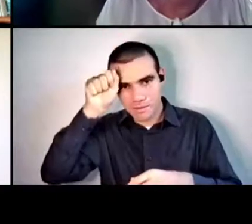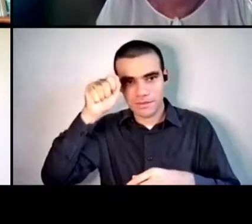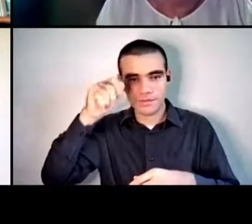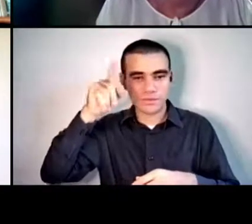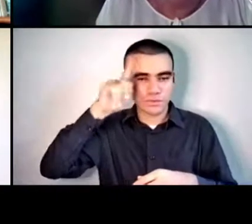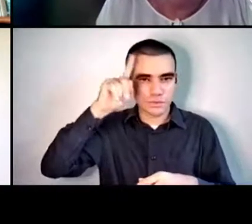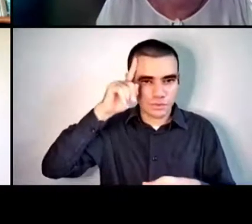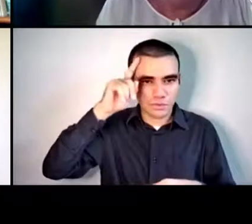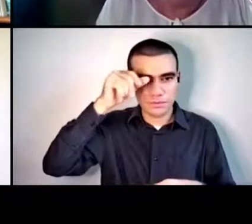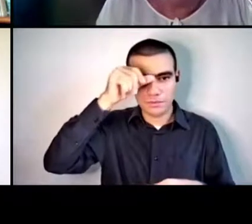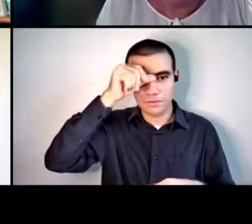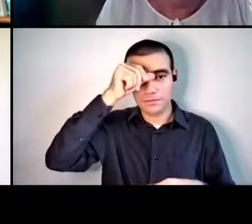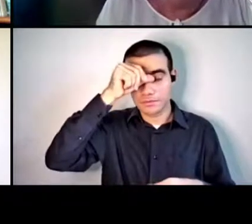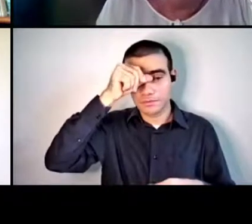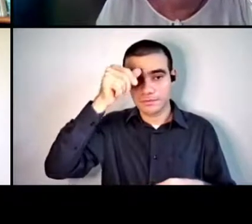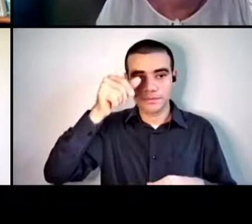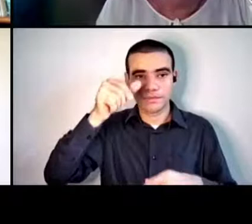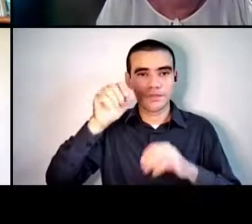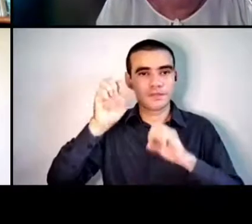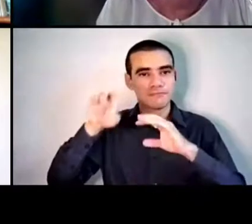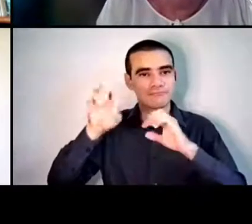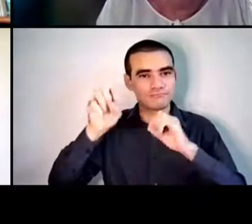daily routine. I think